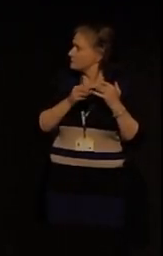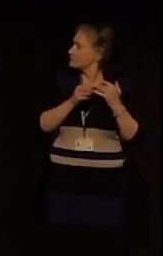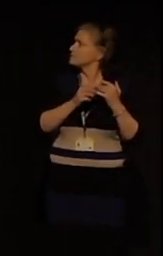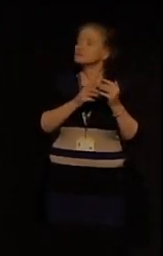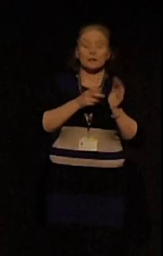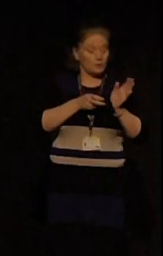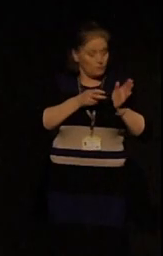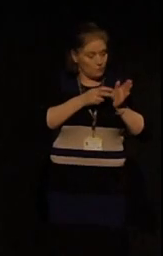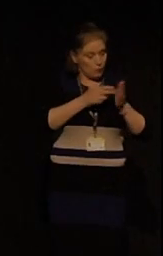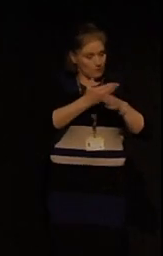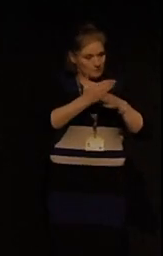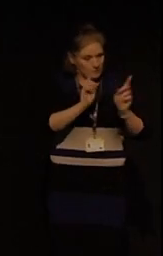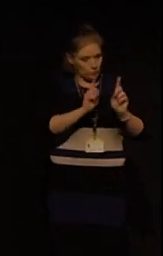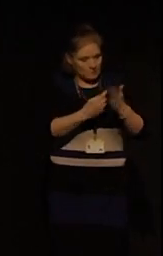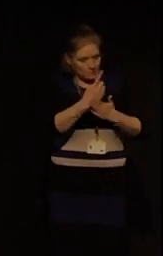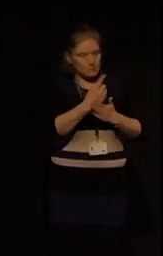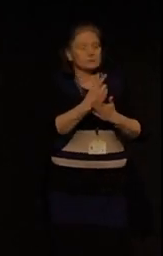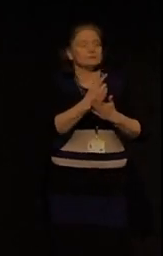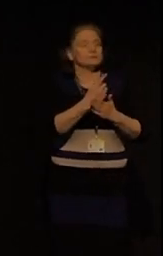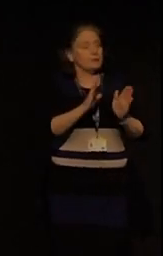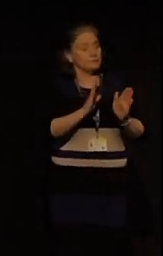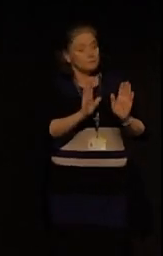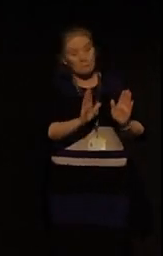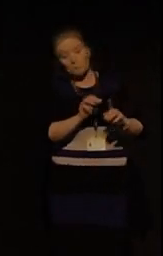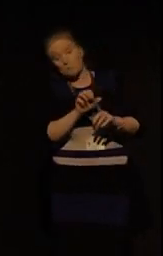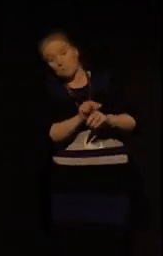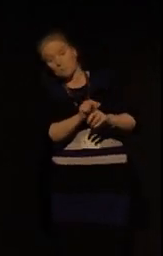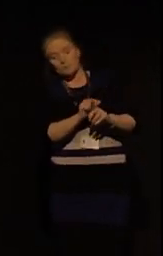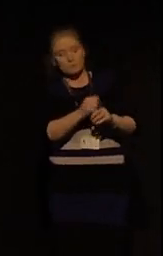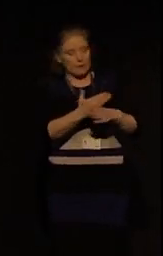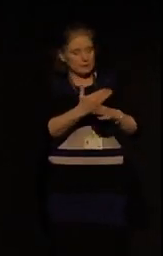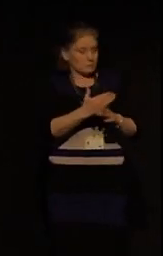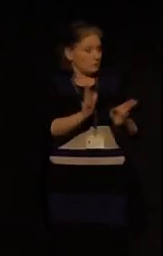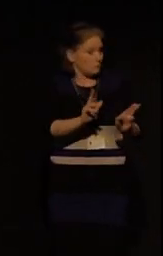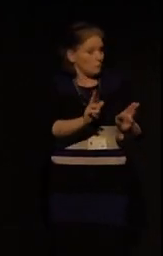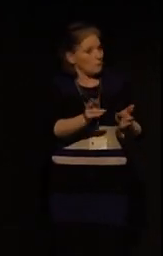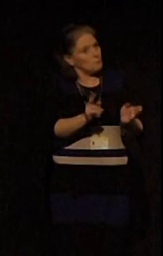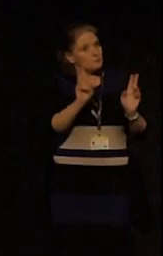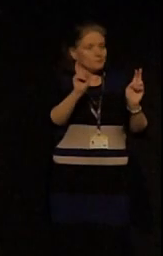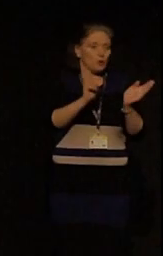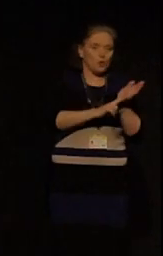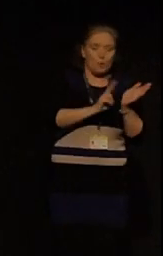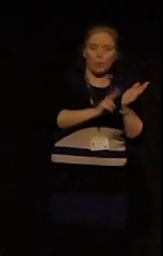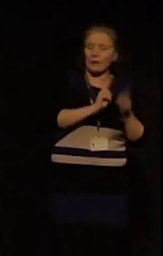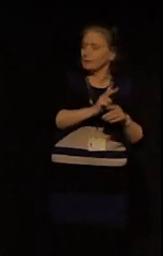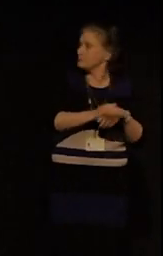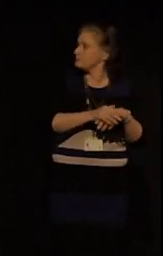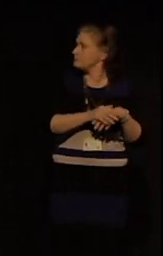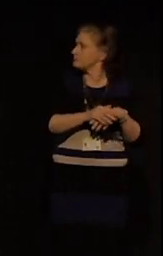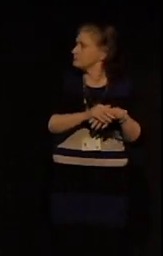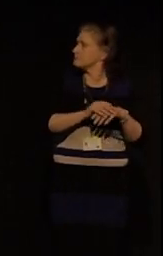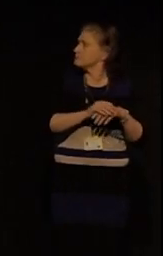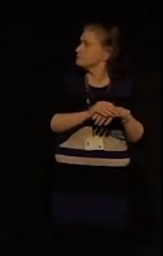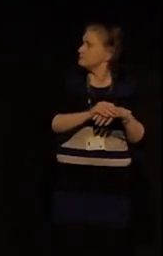there, and you can see the activity is almost back to normal. And then we put our electrodes up in the auditory